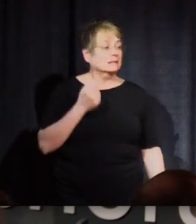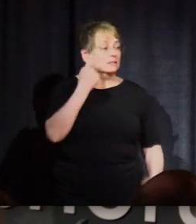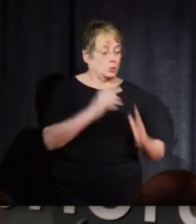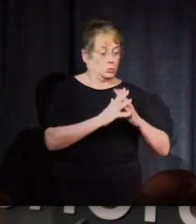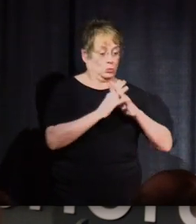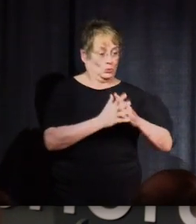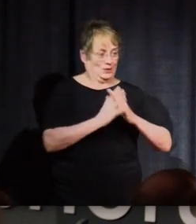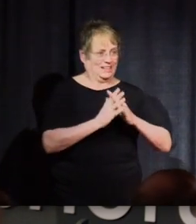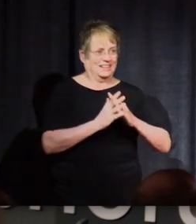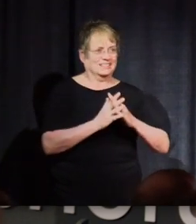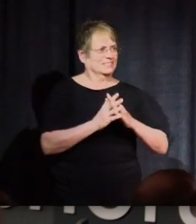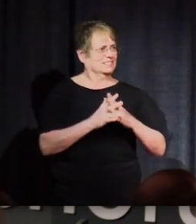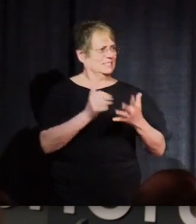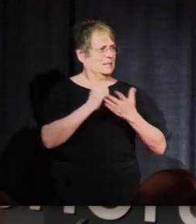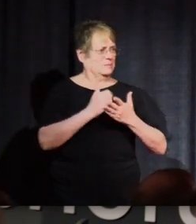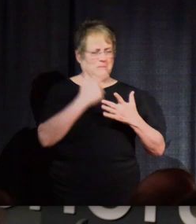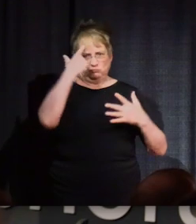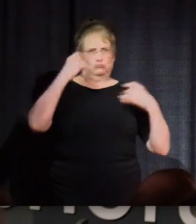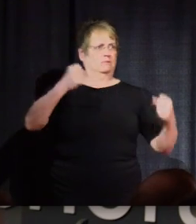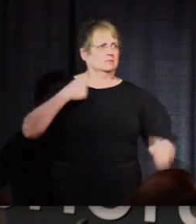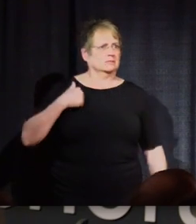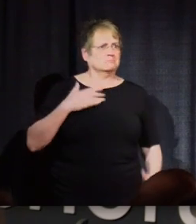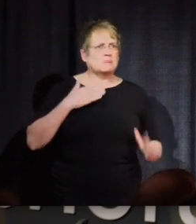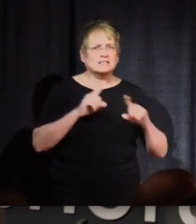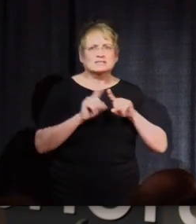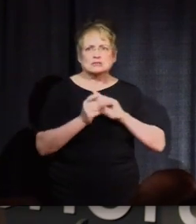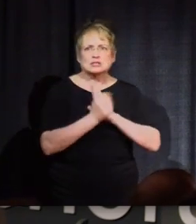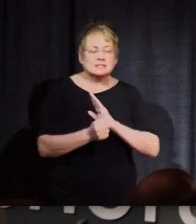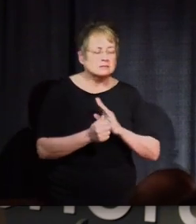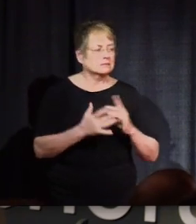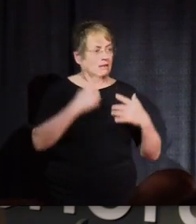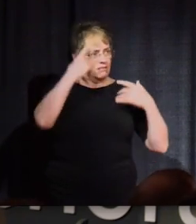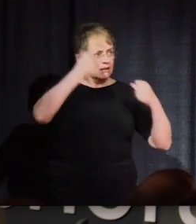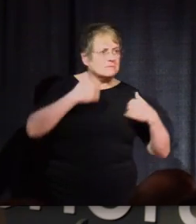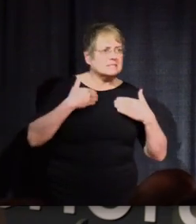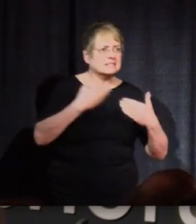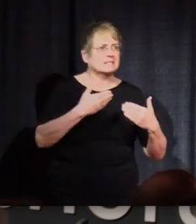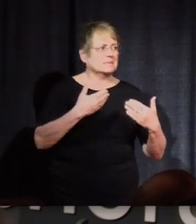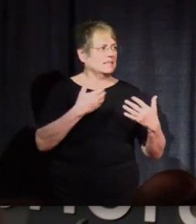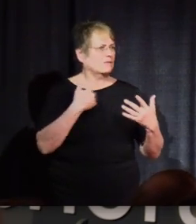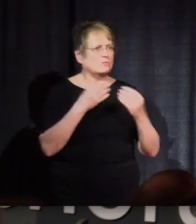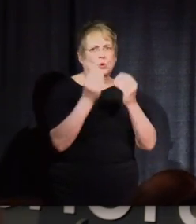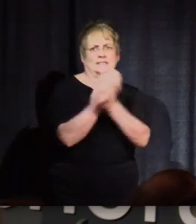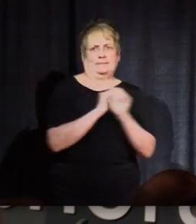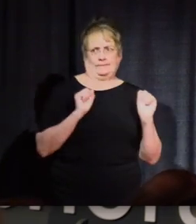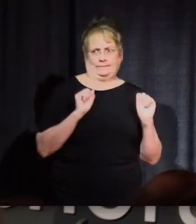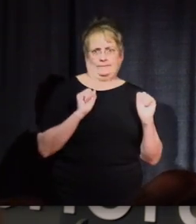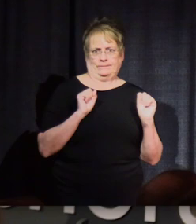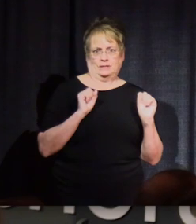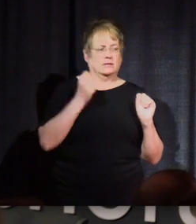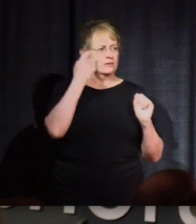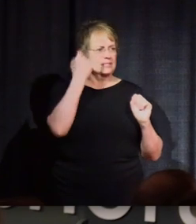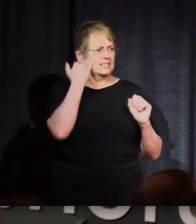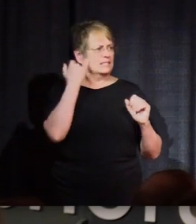wrestling i walk through life confident in my abilities this confidence affords me an increased degree of safety i know